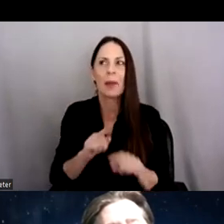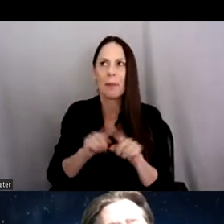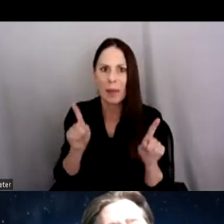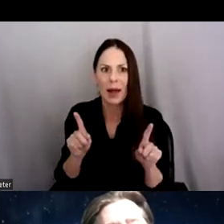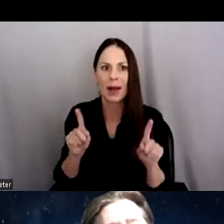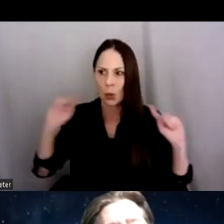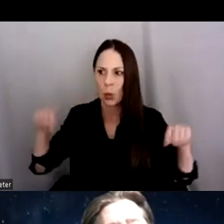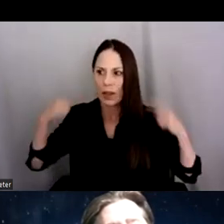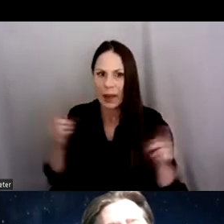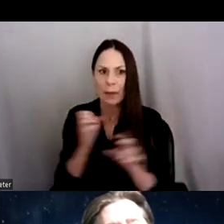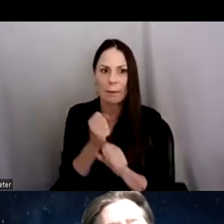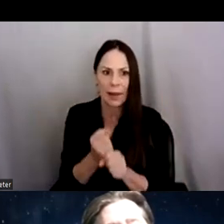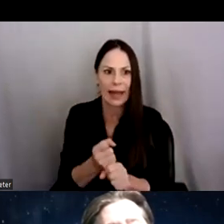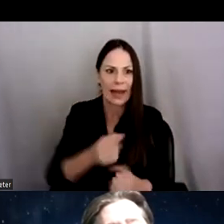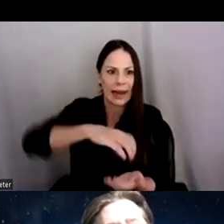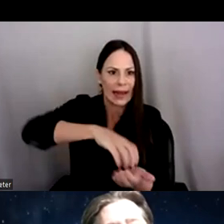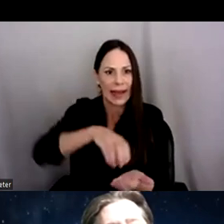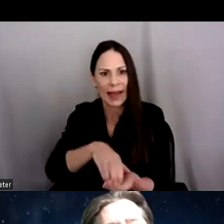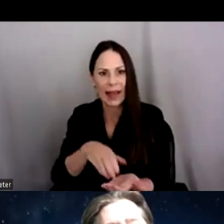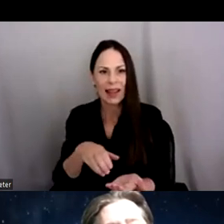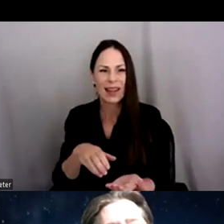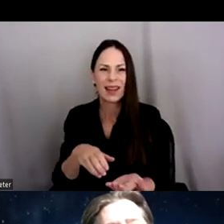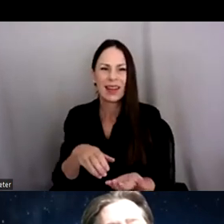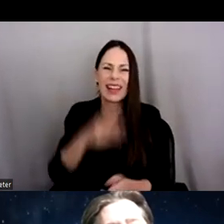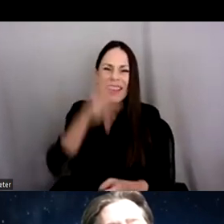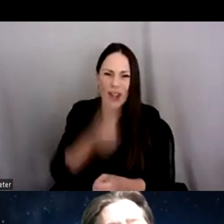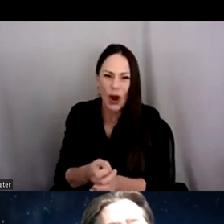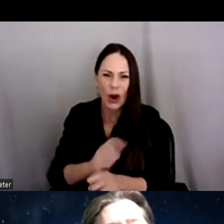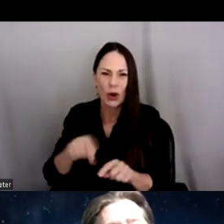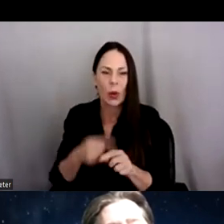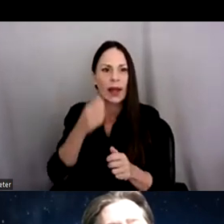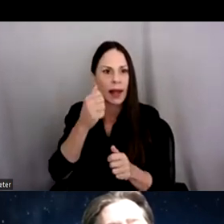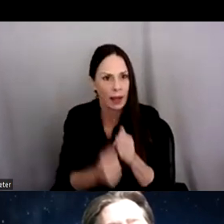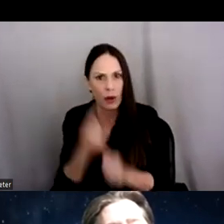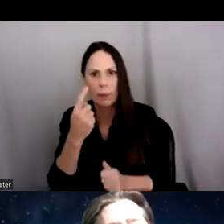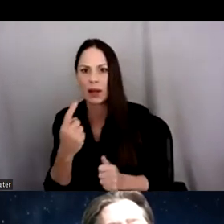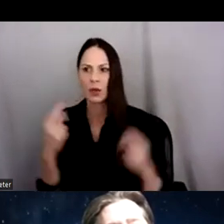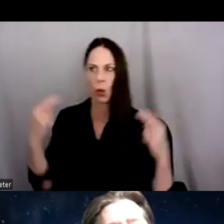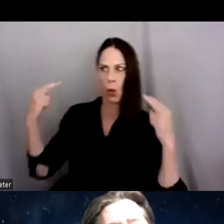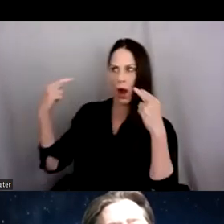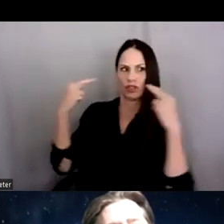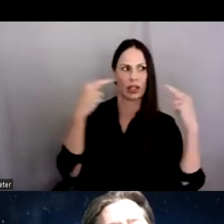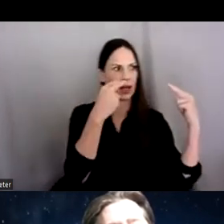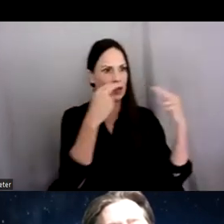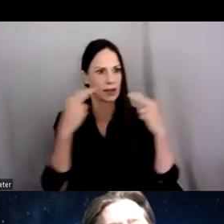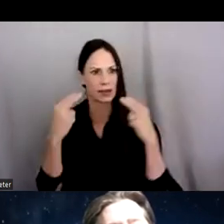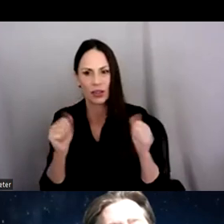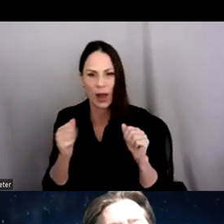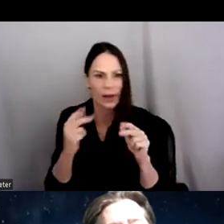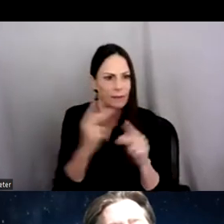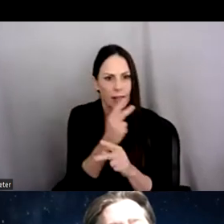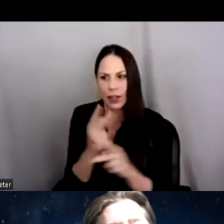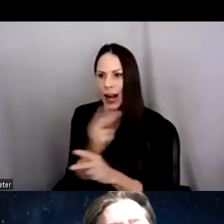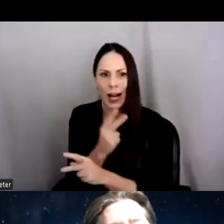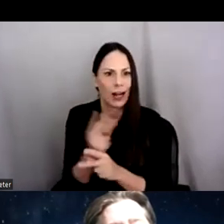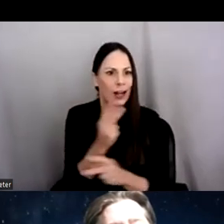a little difficult when everybody's watching us bake the cake while we're dropping eggs, while we're like finding out the milk's spoiled or